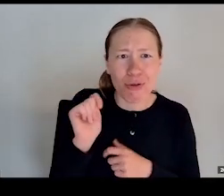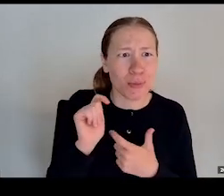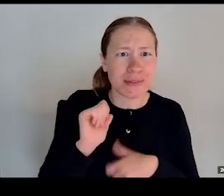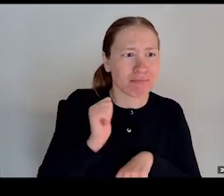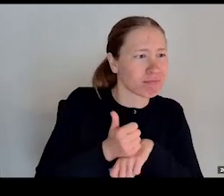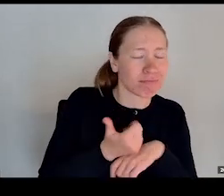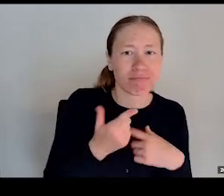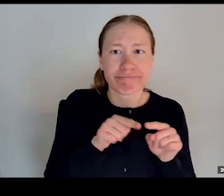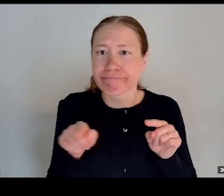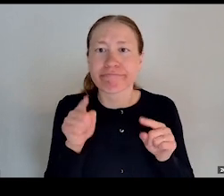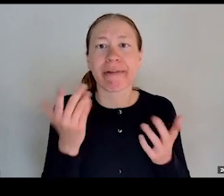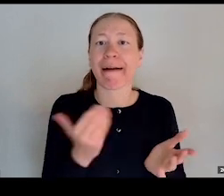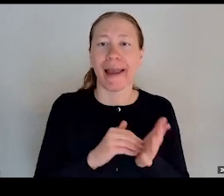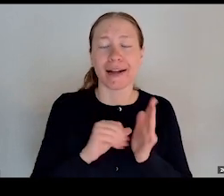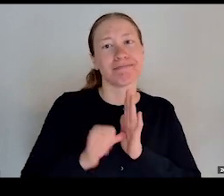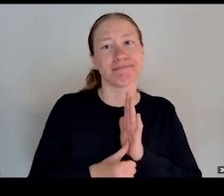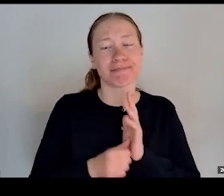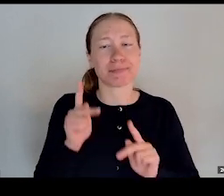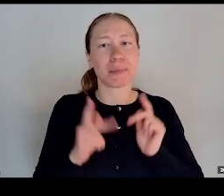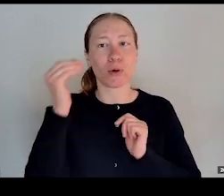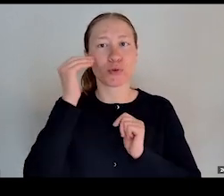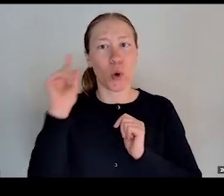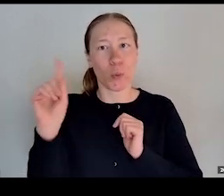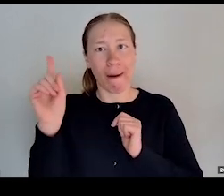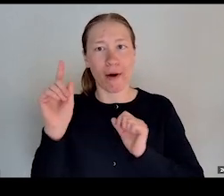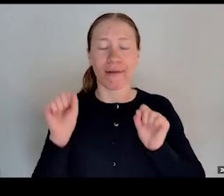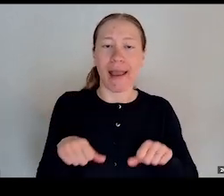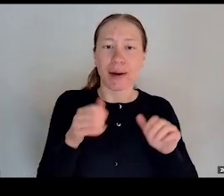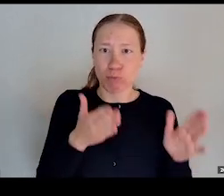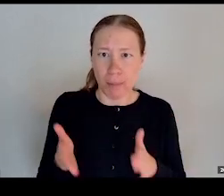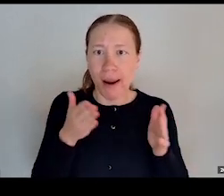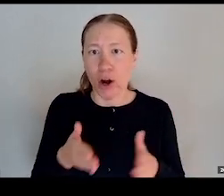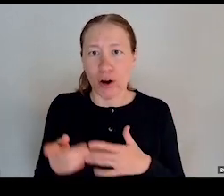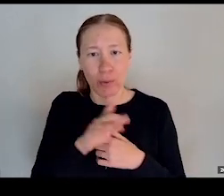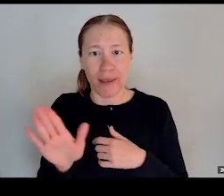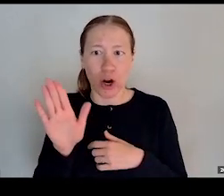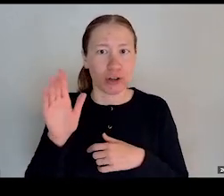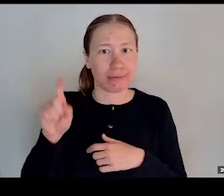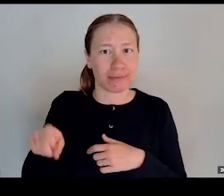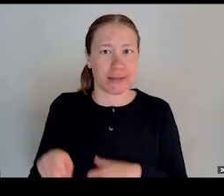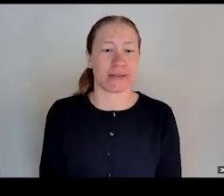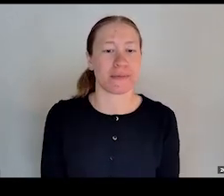facility, again, so people have the opportunity to prepare and plan themselves and for their needs.